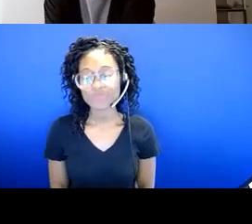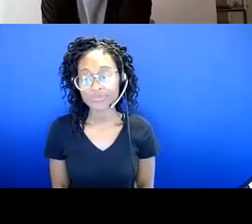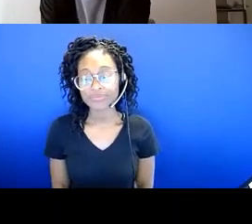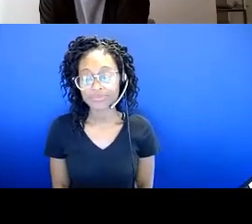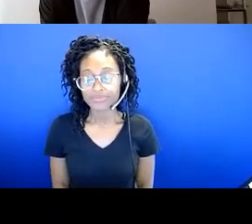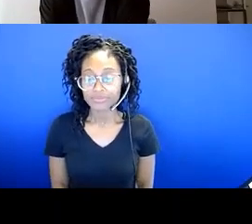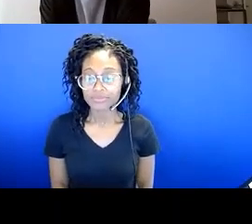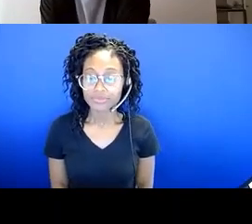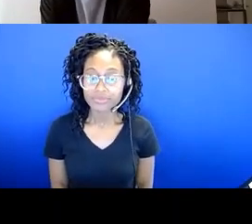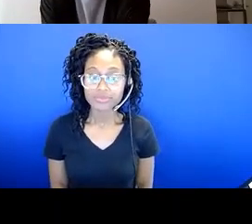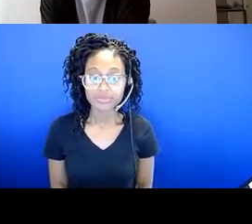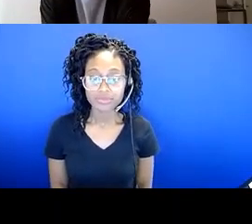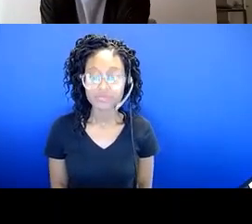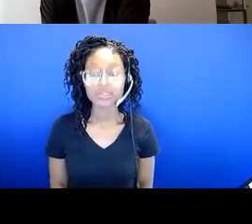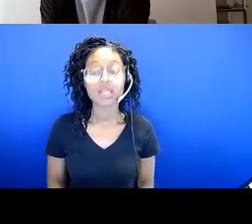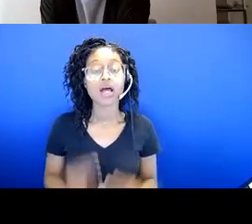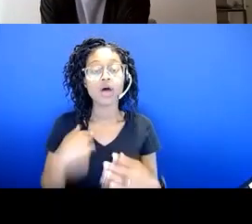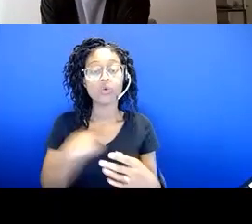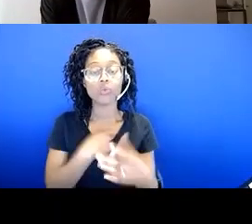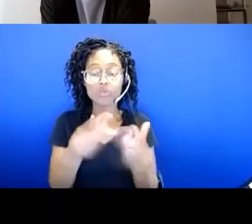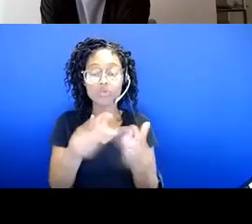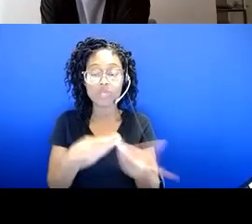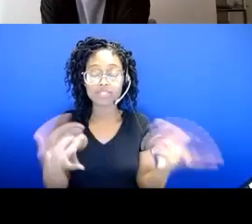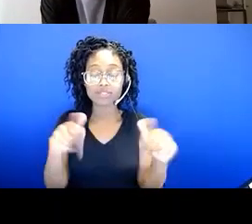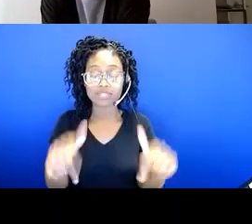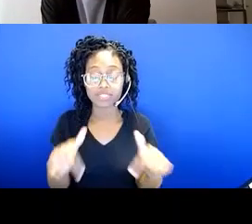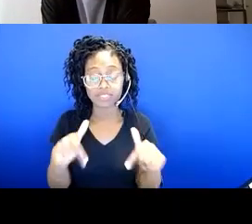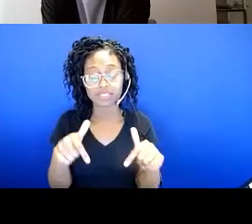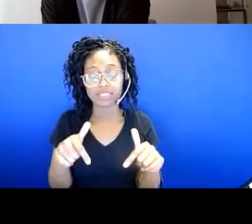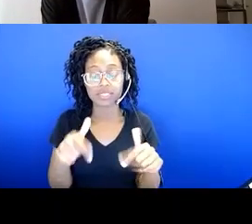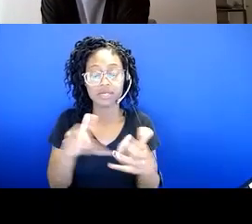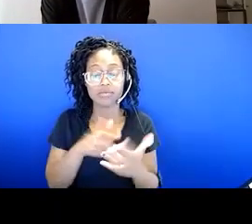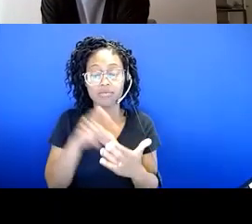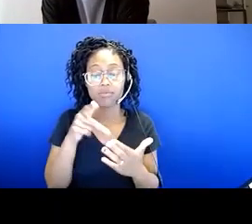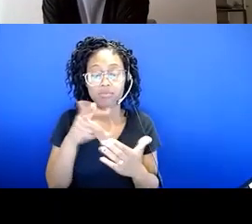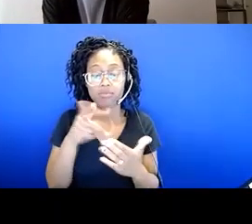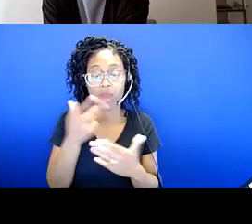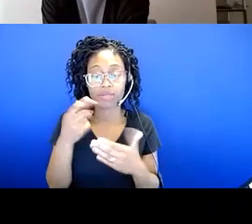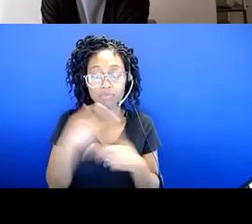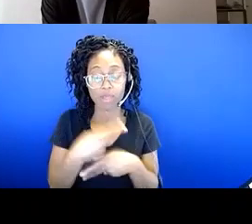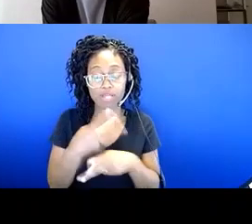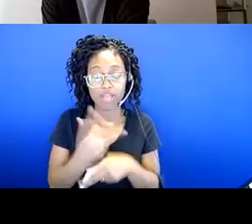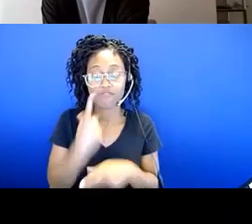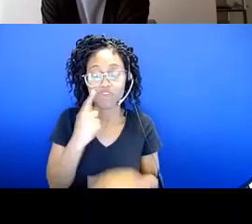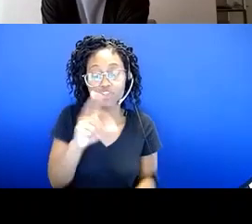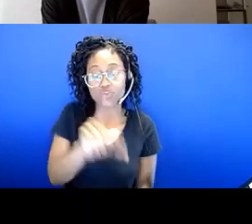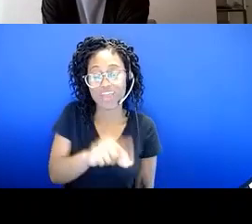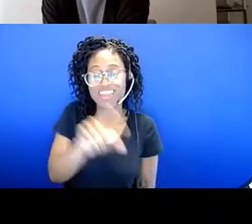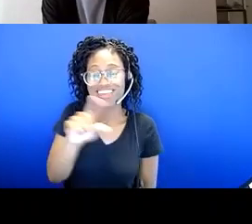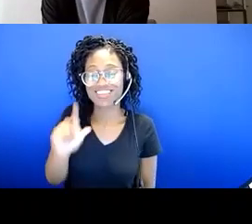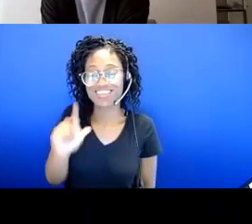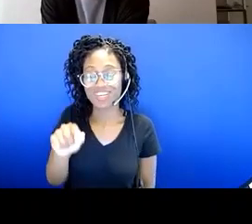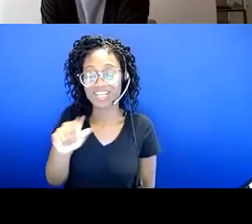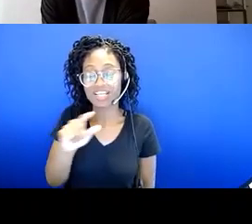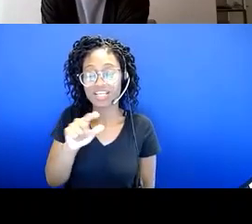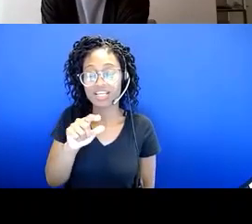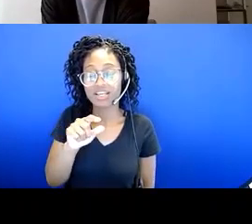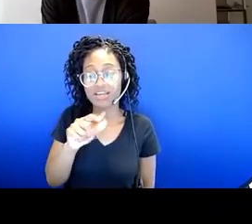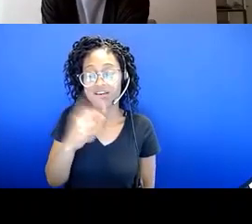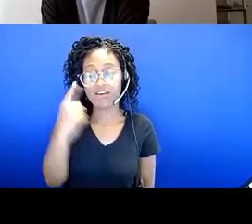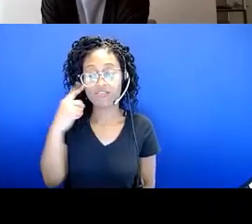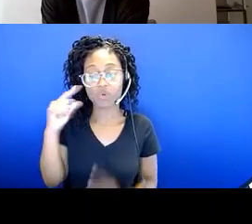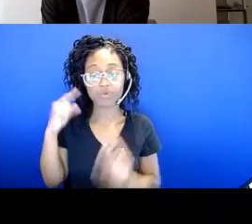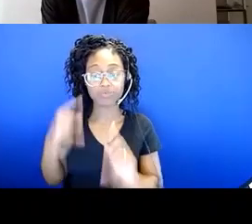We're releasing this product in 2020 for the 2021 papers as an